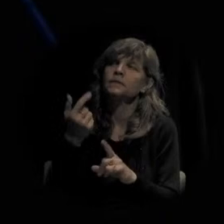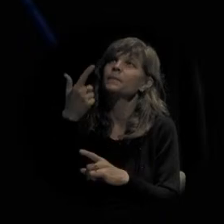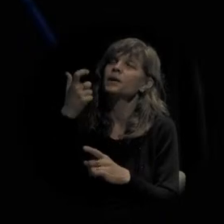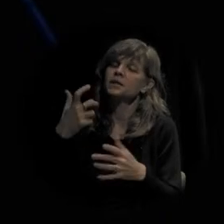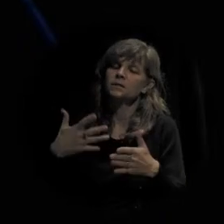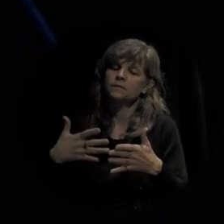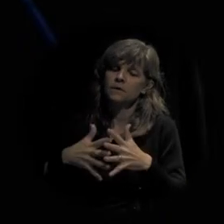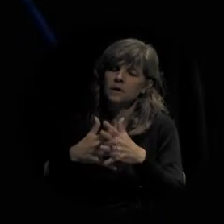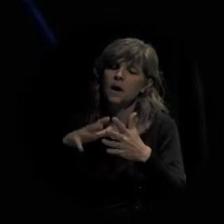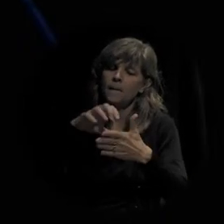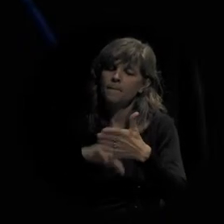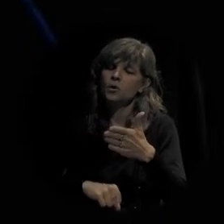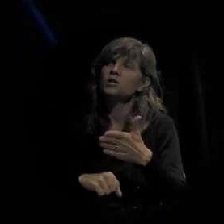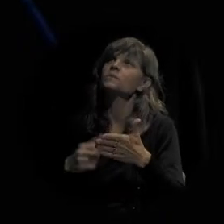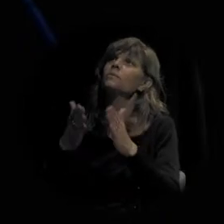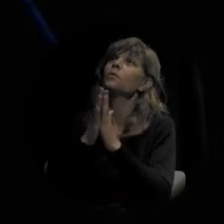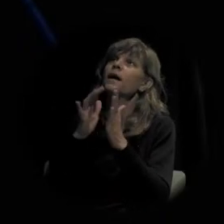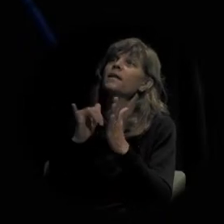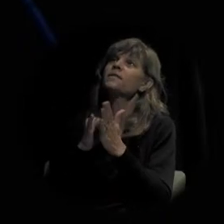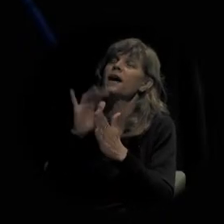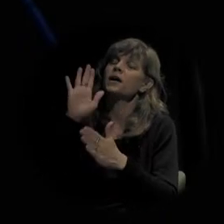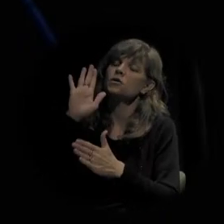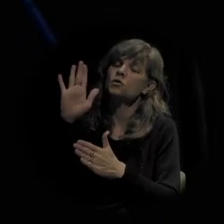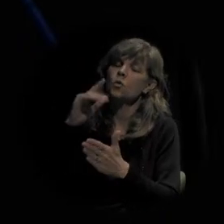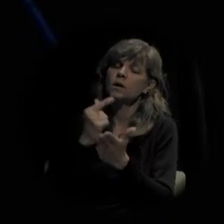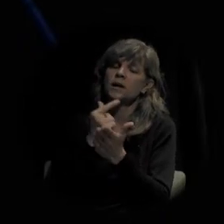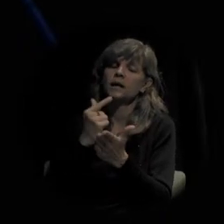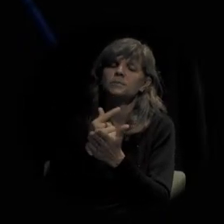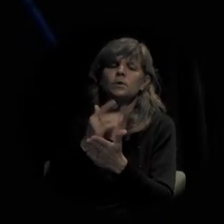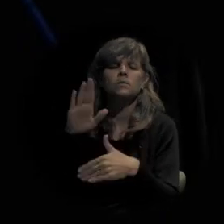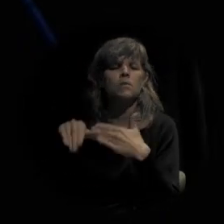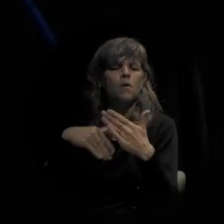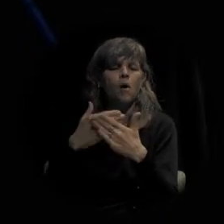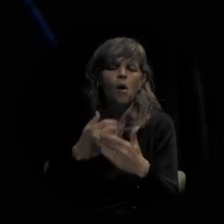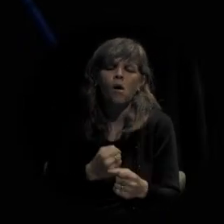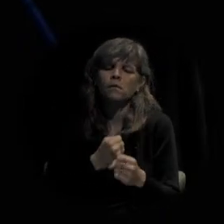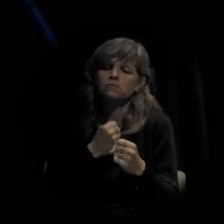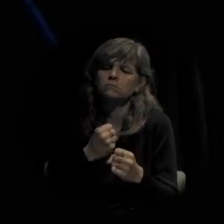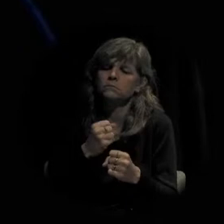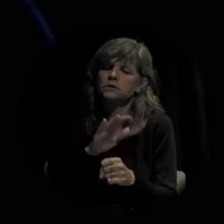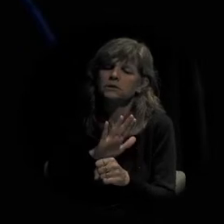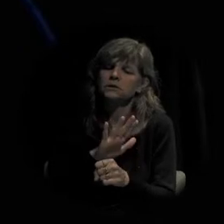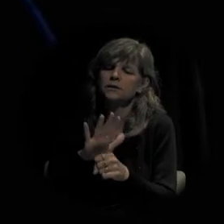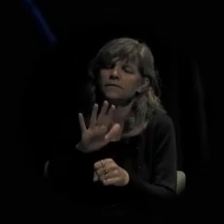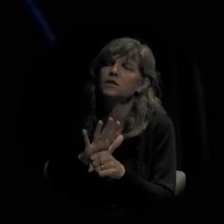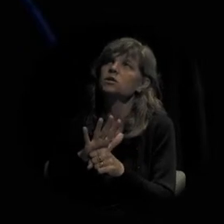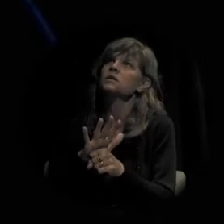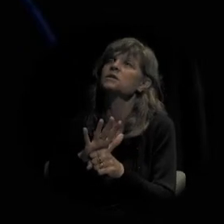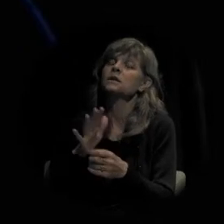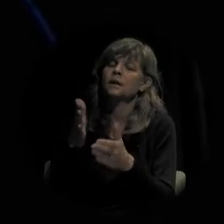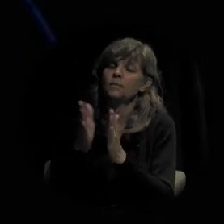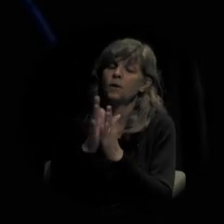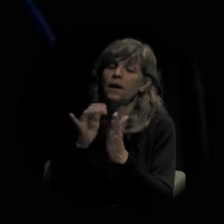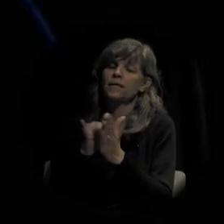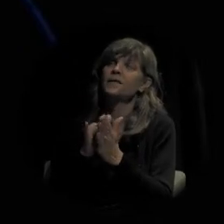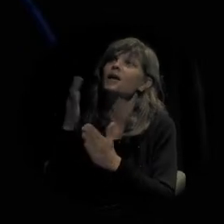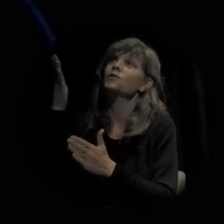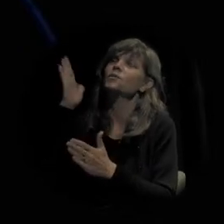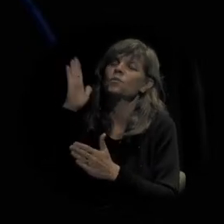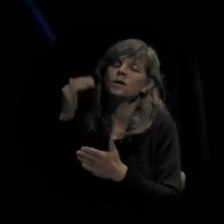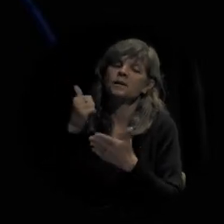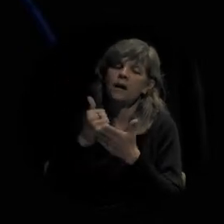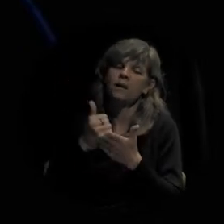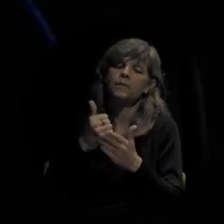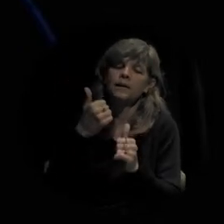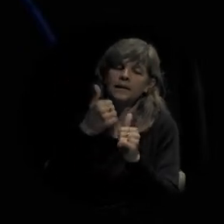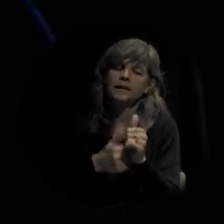May your all-sufficient gospel bring healing and compassion to each and every one of those stories. And